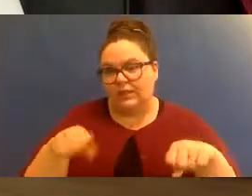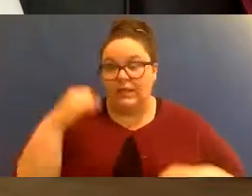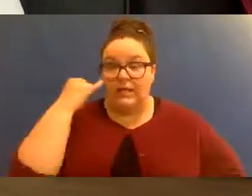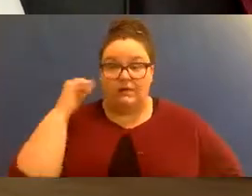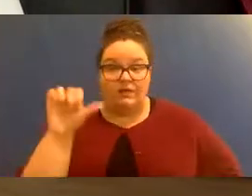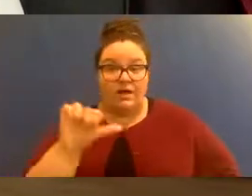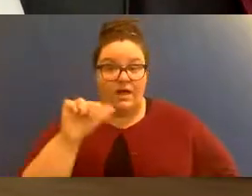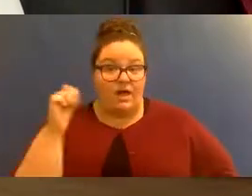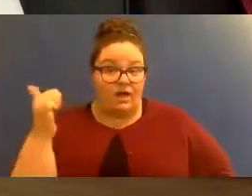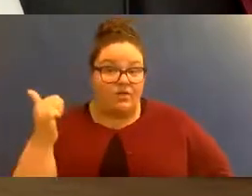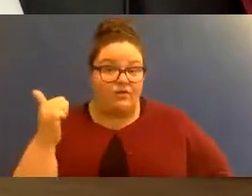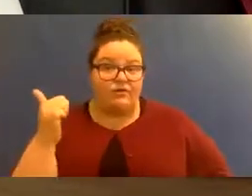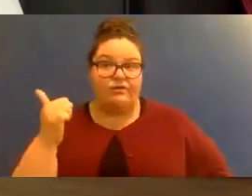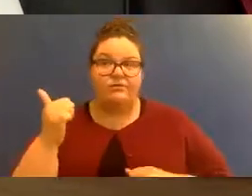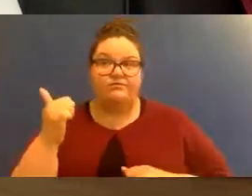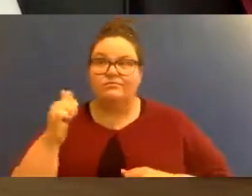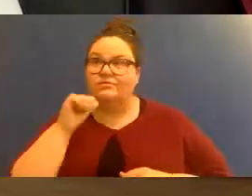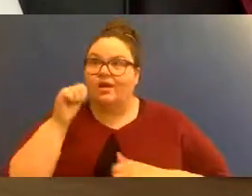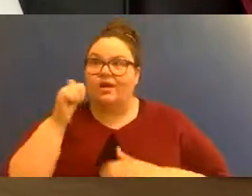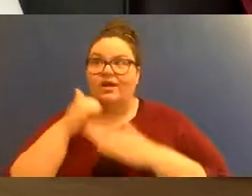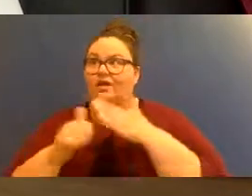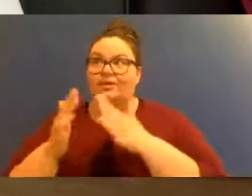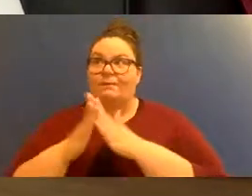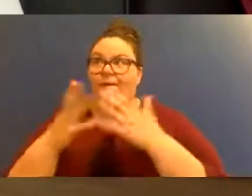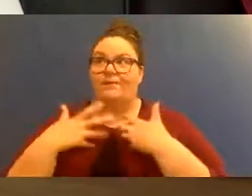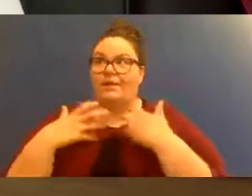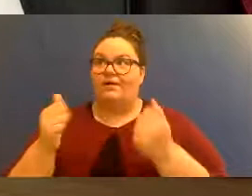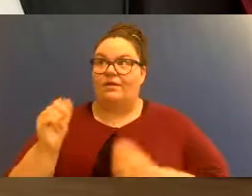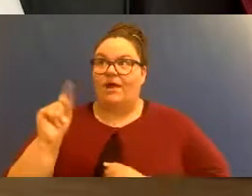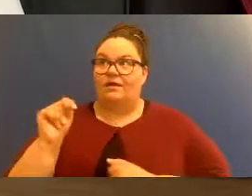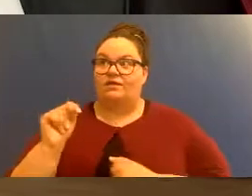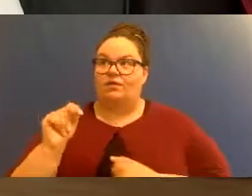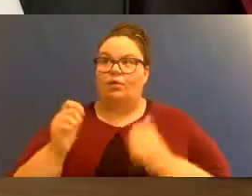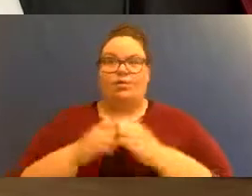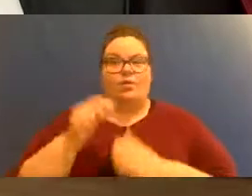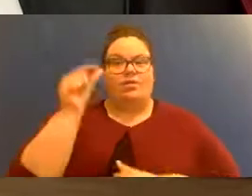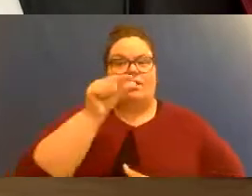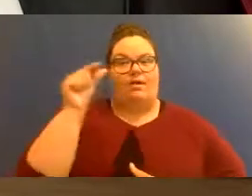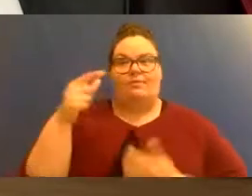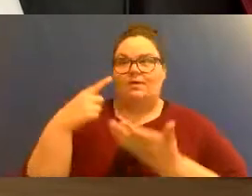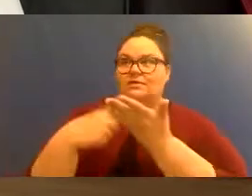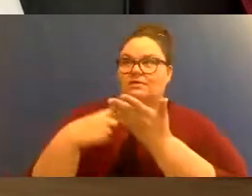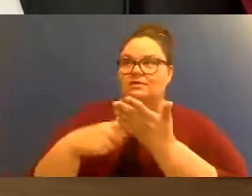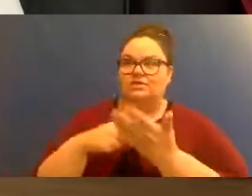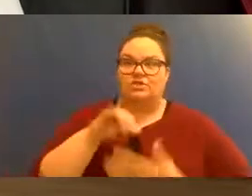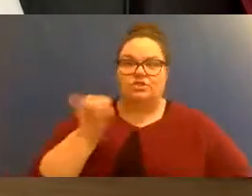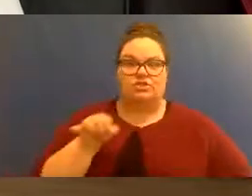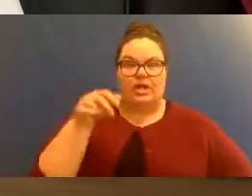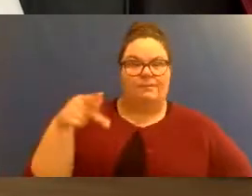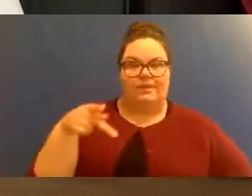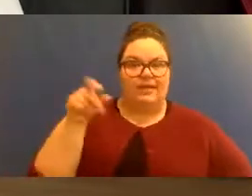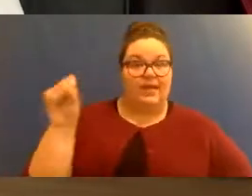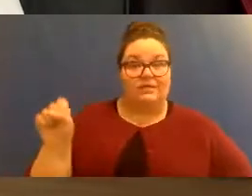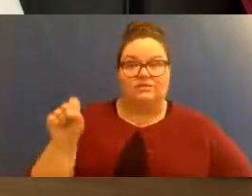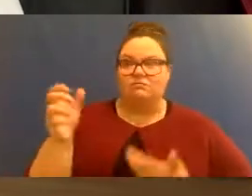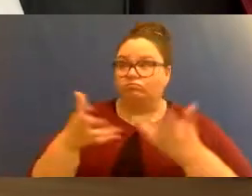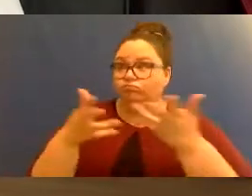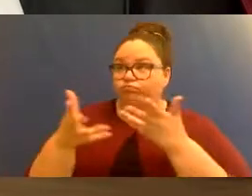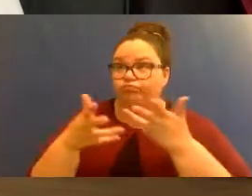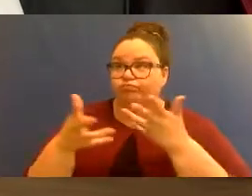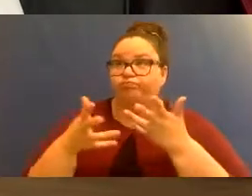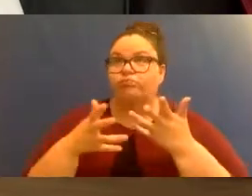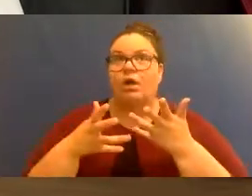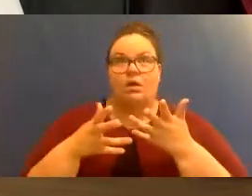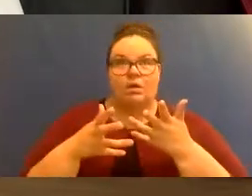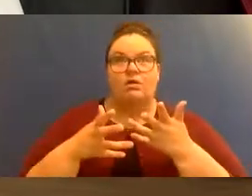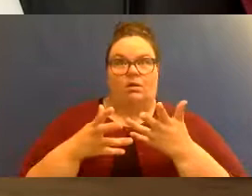fall outside of the Public Health Act, then we definitely will make sure that through Cabinet in our discussions with JPS that we would make sure that those things